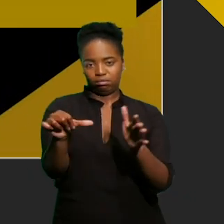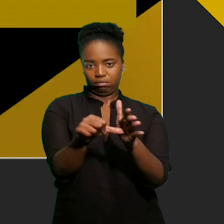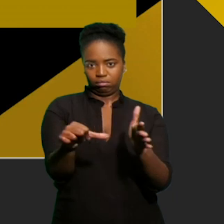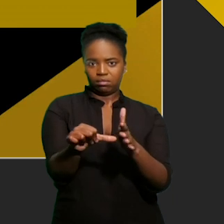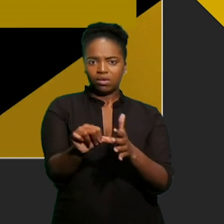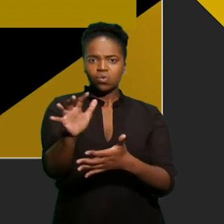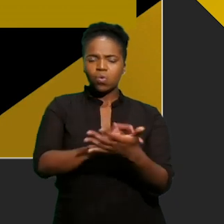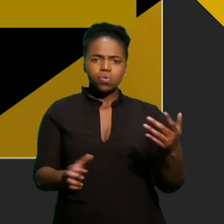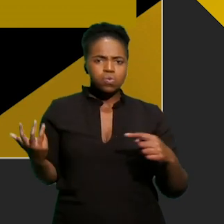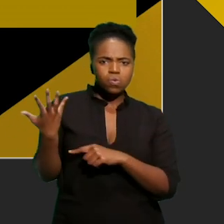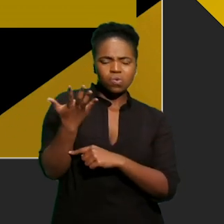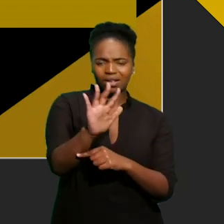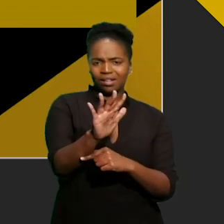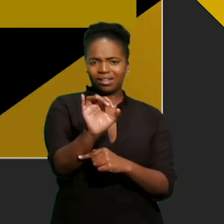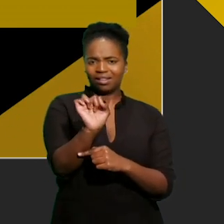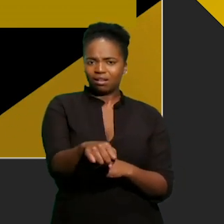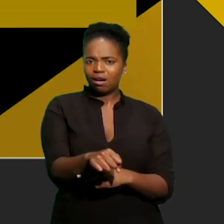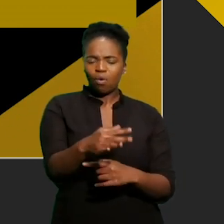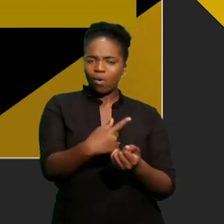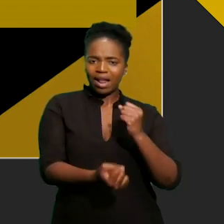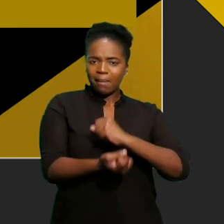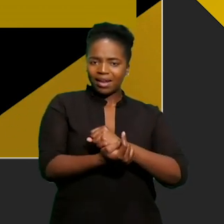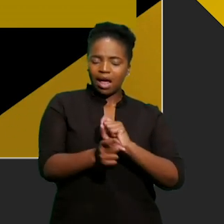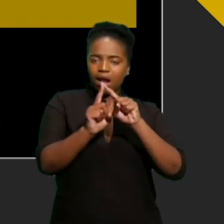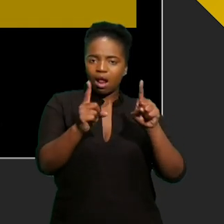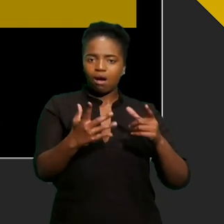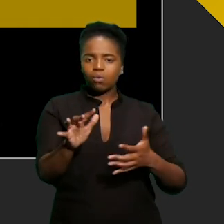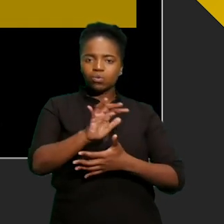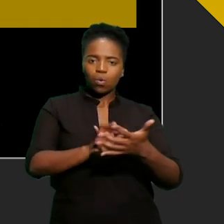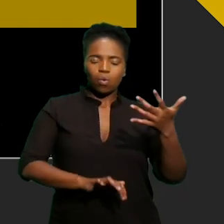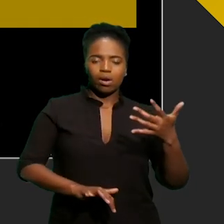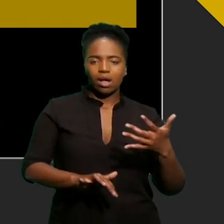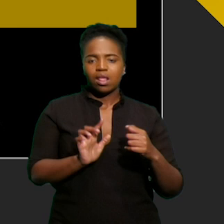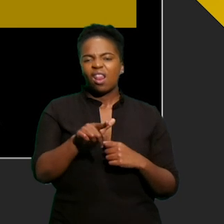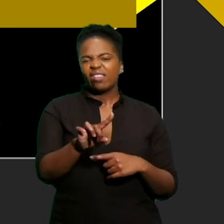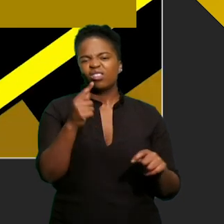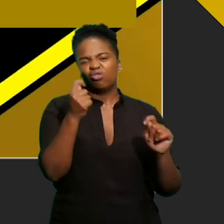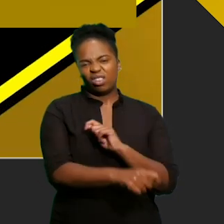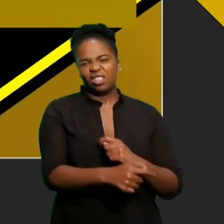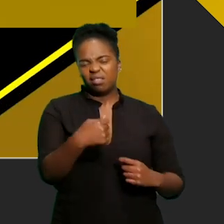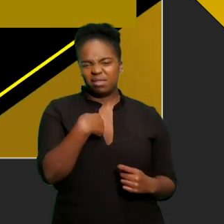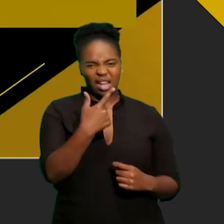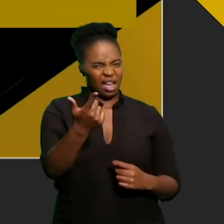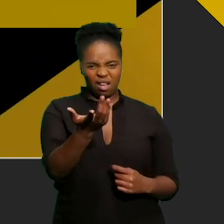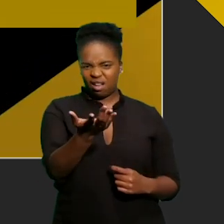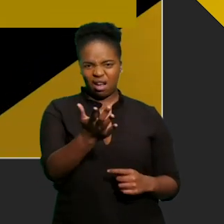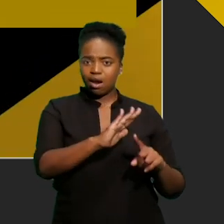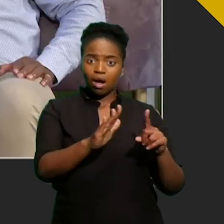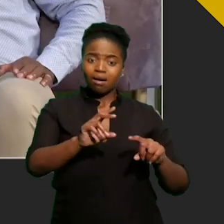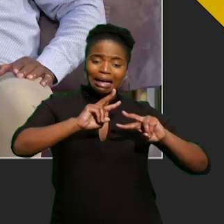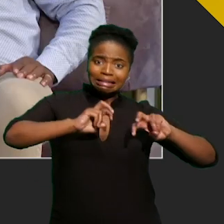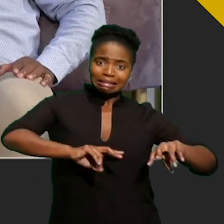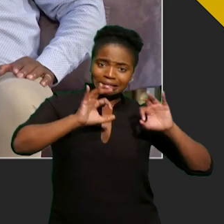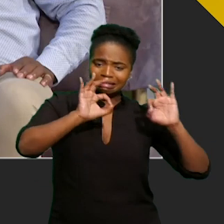be published, broadcasted of what happened. Now the nature of the story might be changed. Mm. That's what I believe shame. They no longer do their